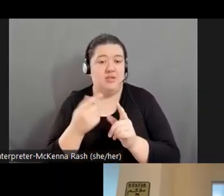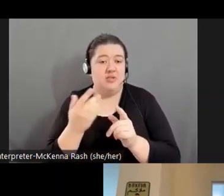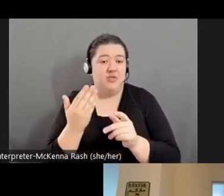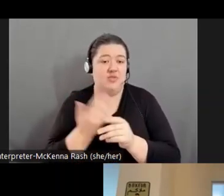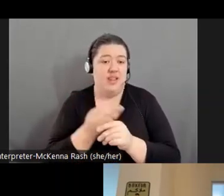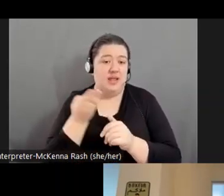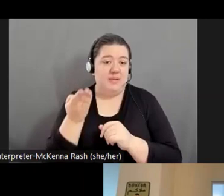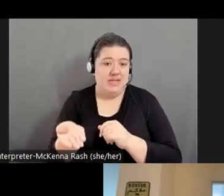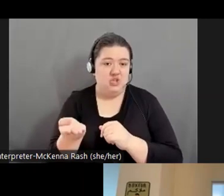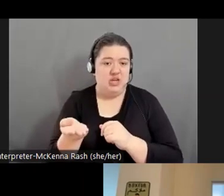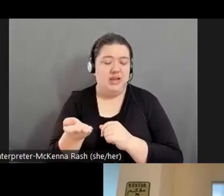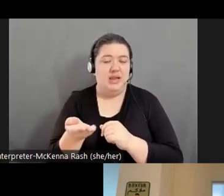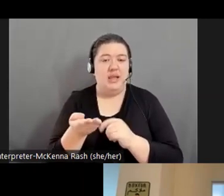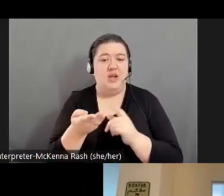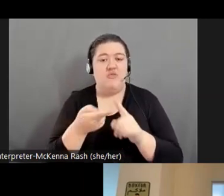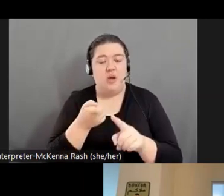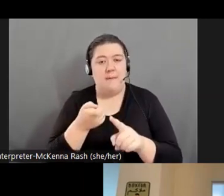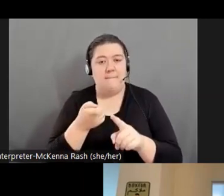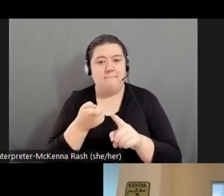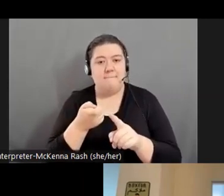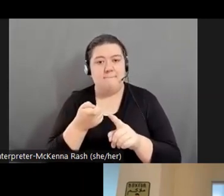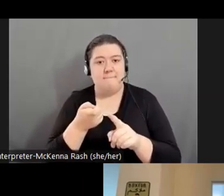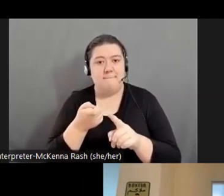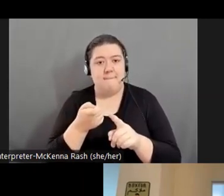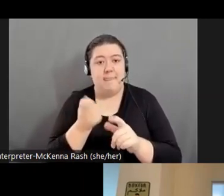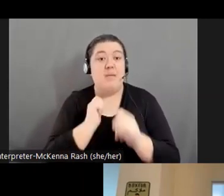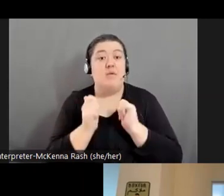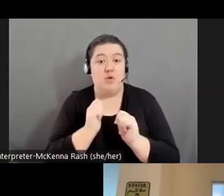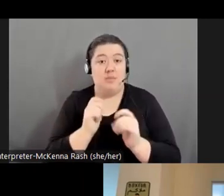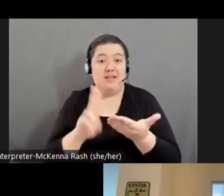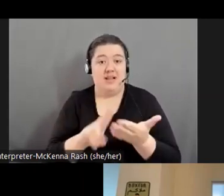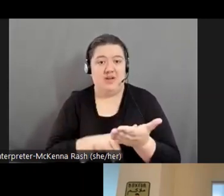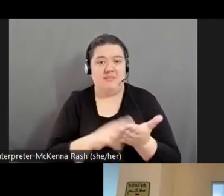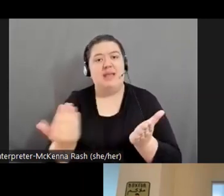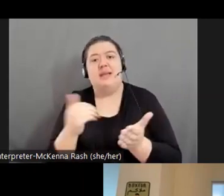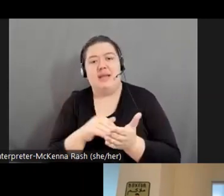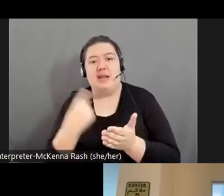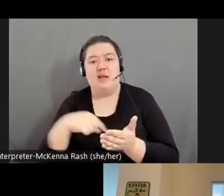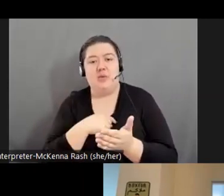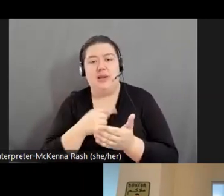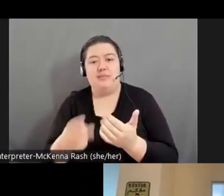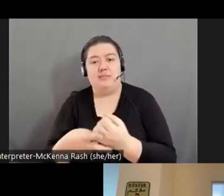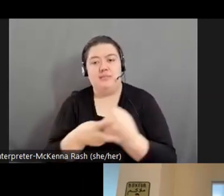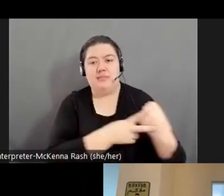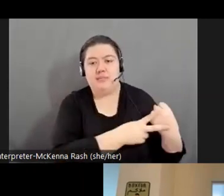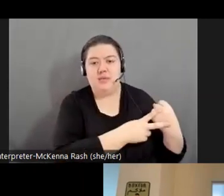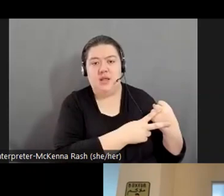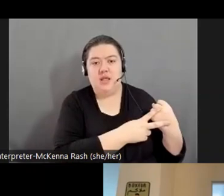when we're filing a petition based on performance contracts, again, we're setting aside the notion